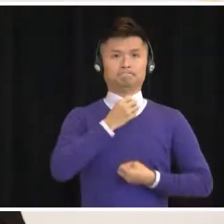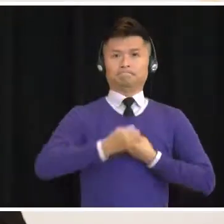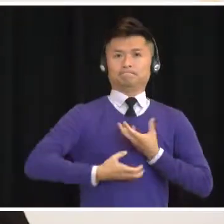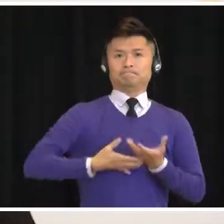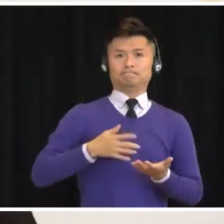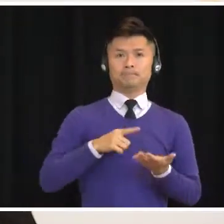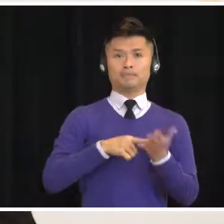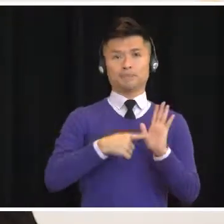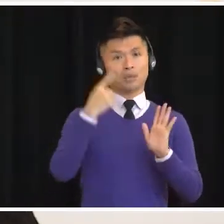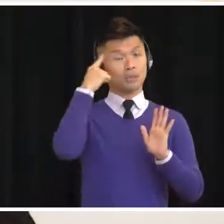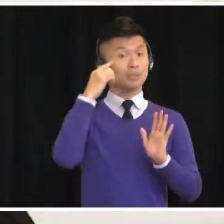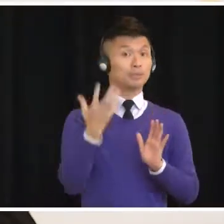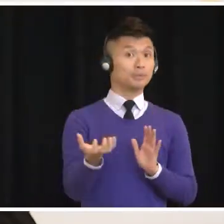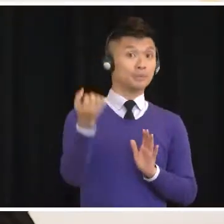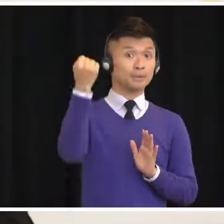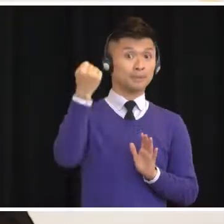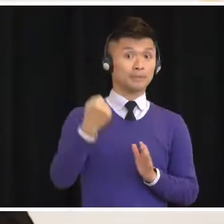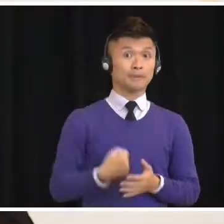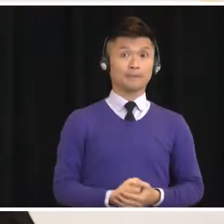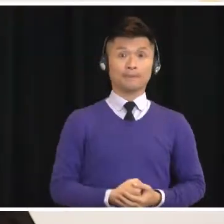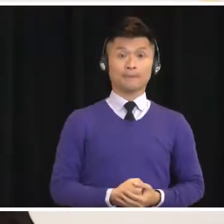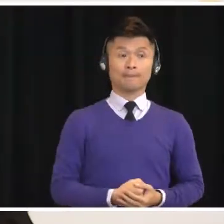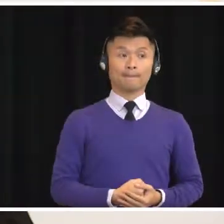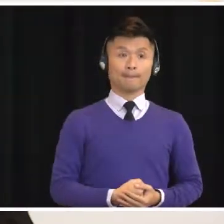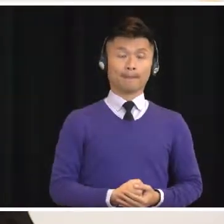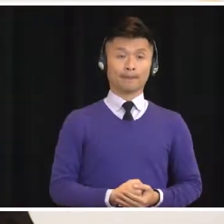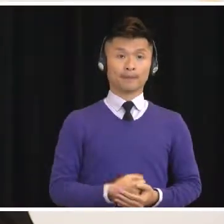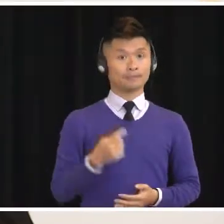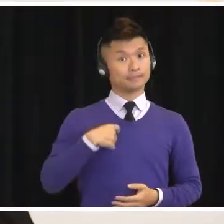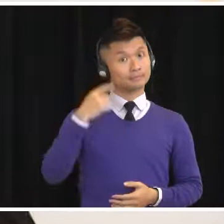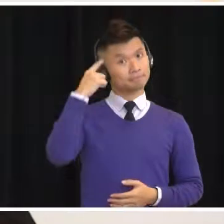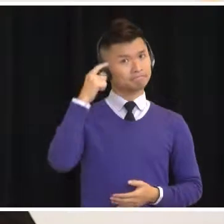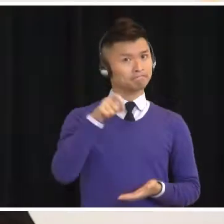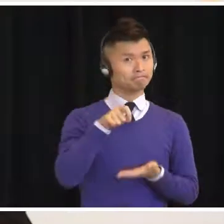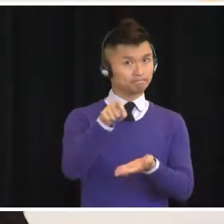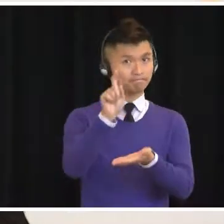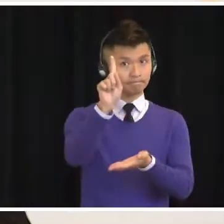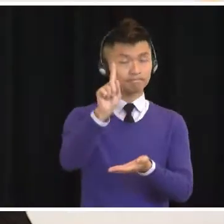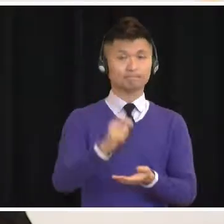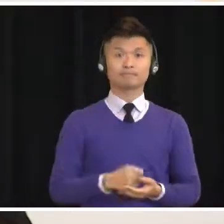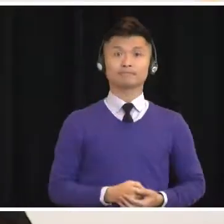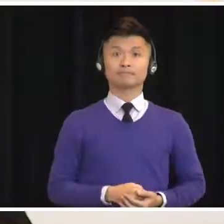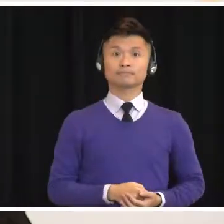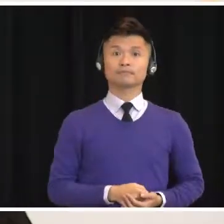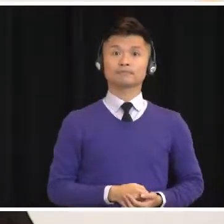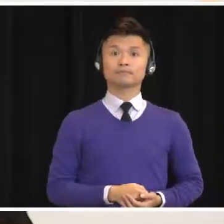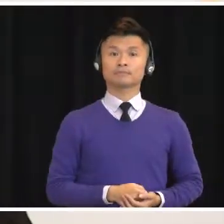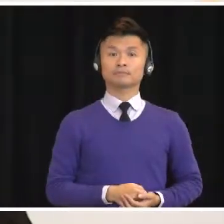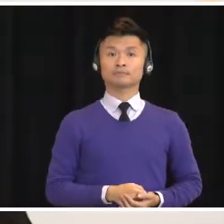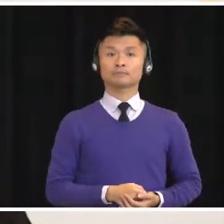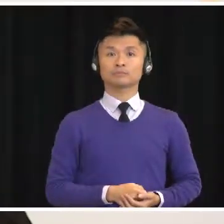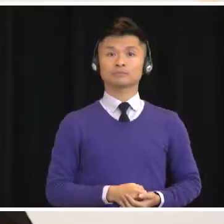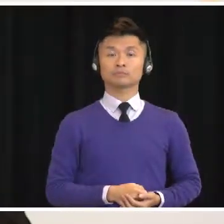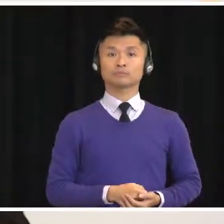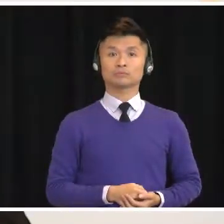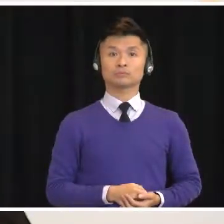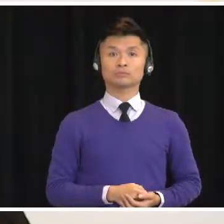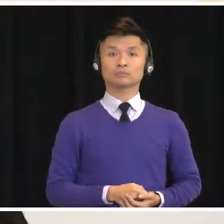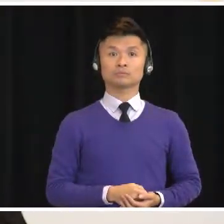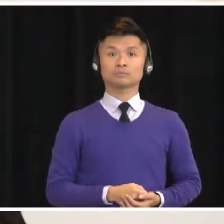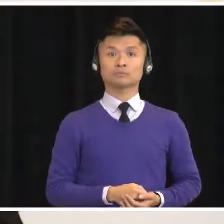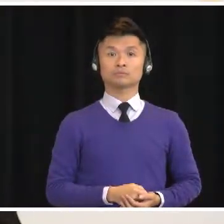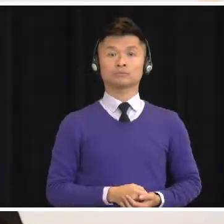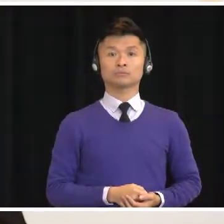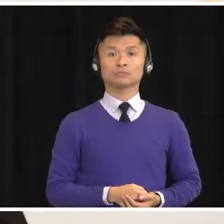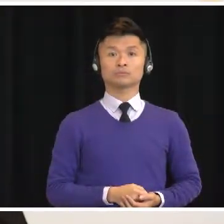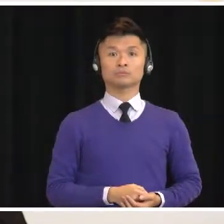the problem that children in the education children field do not